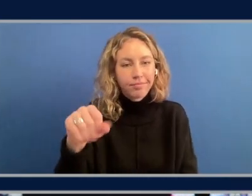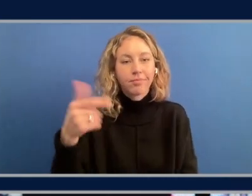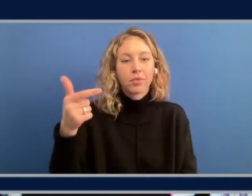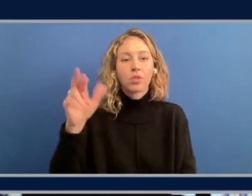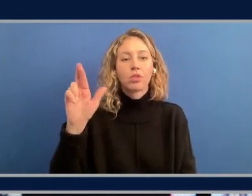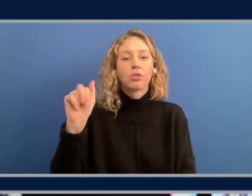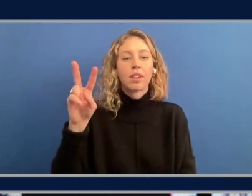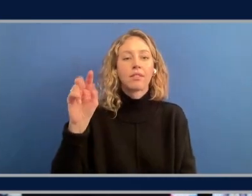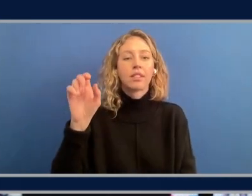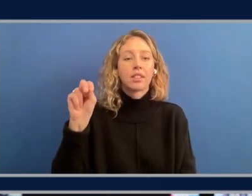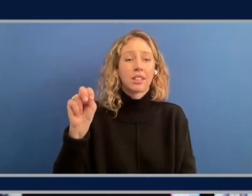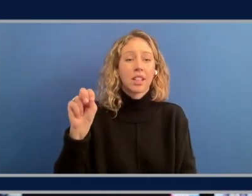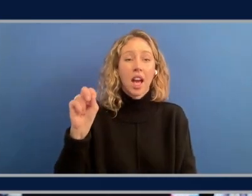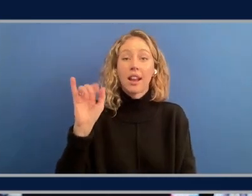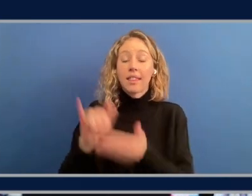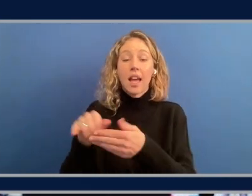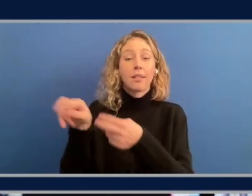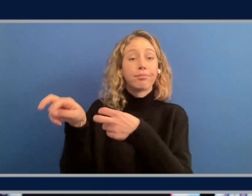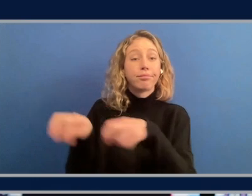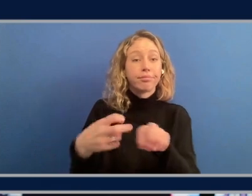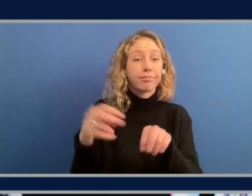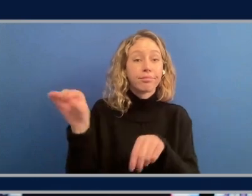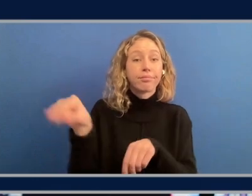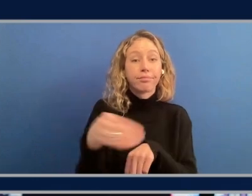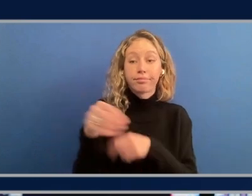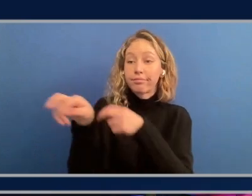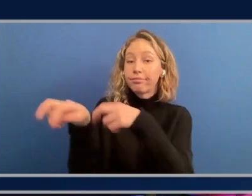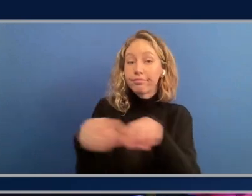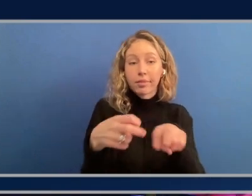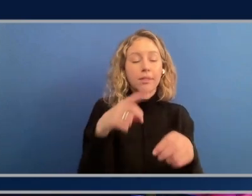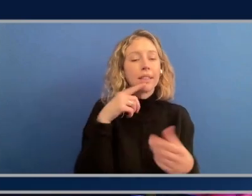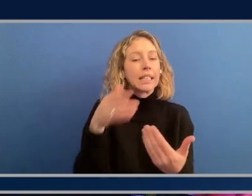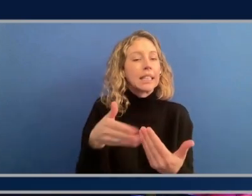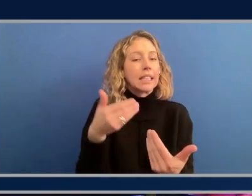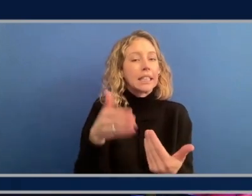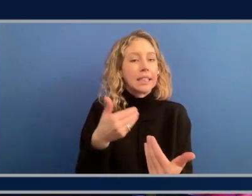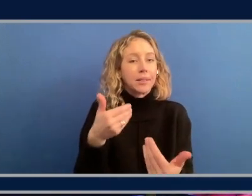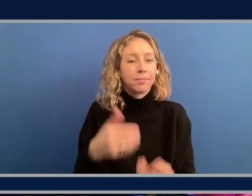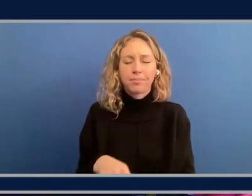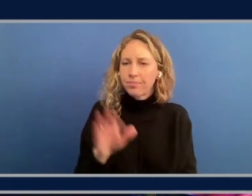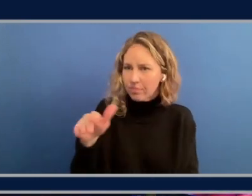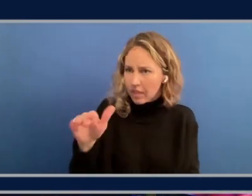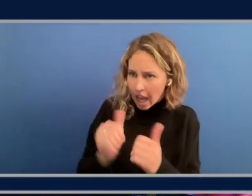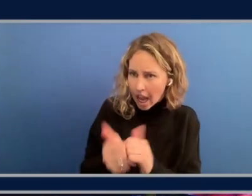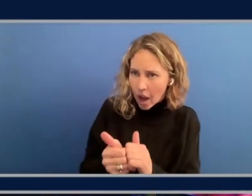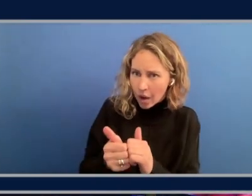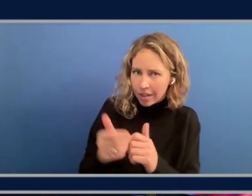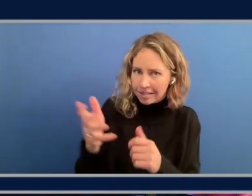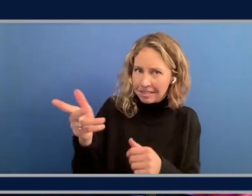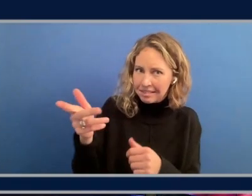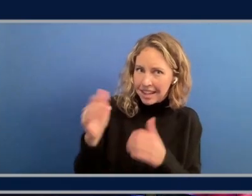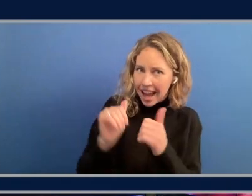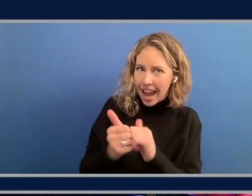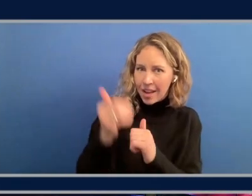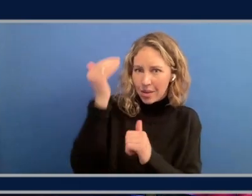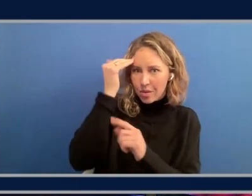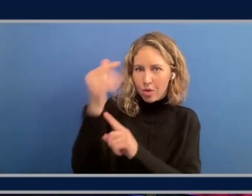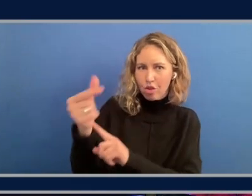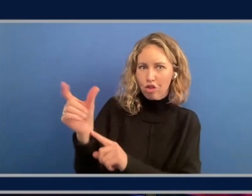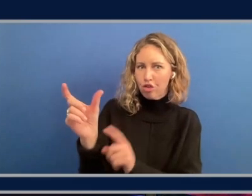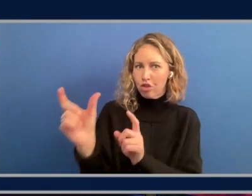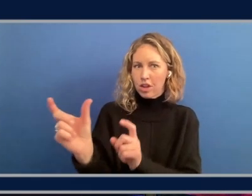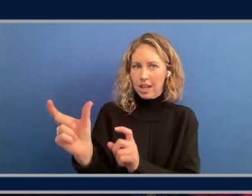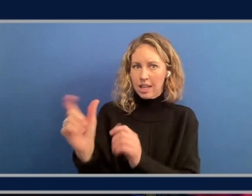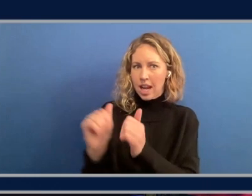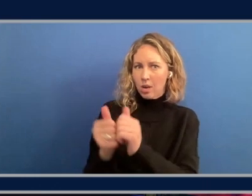pretty straightforward. And then we have May I ask, how did you determine Yeah. the green category?